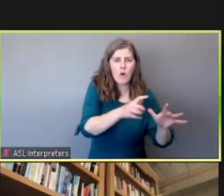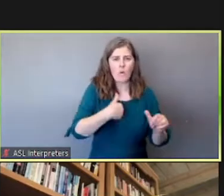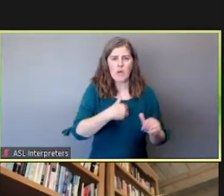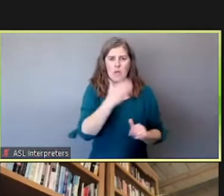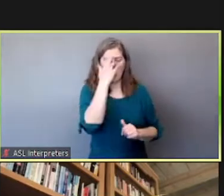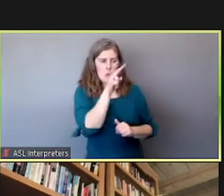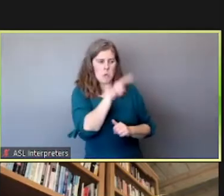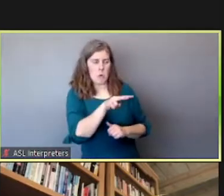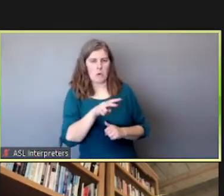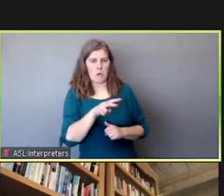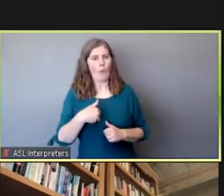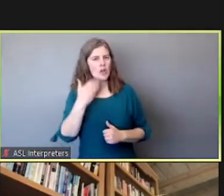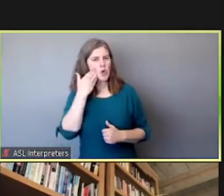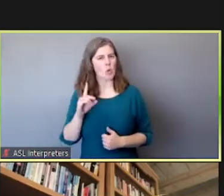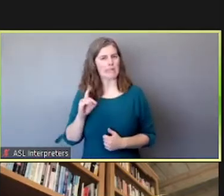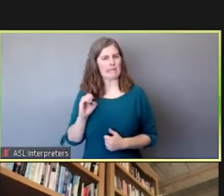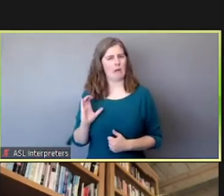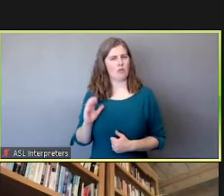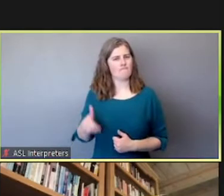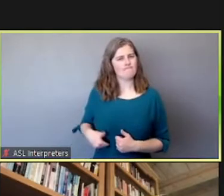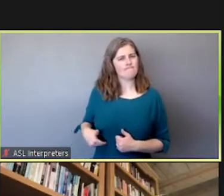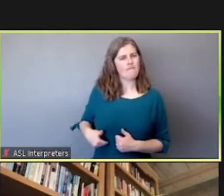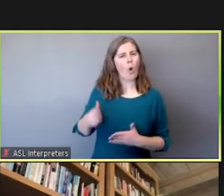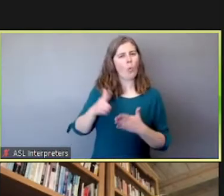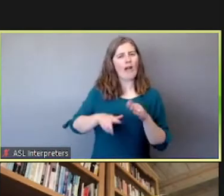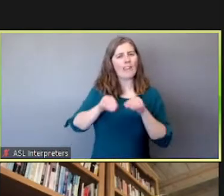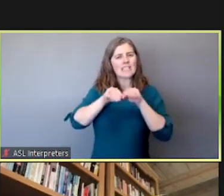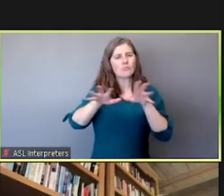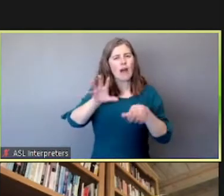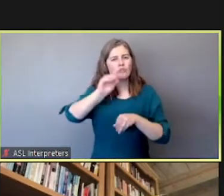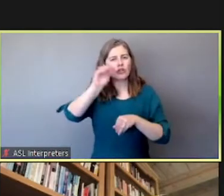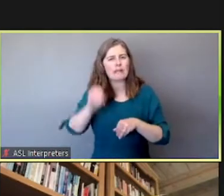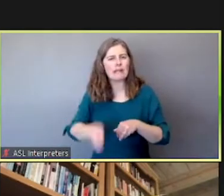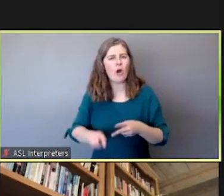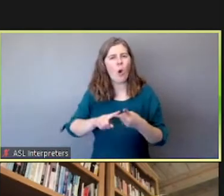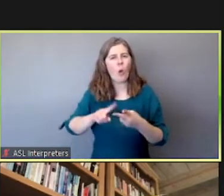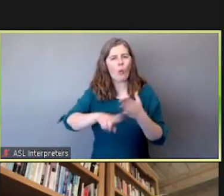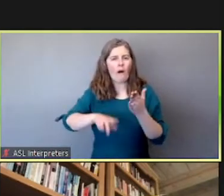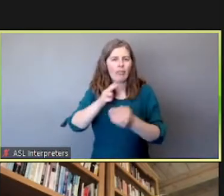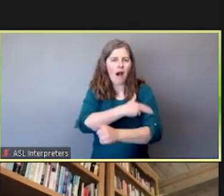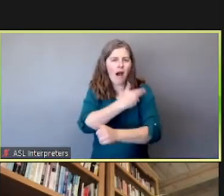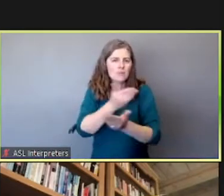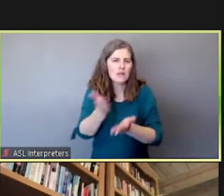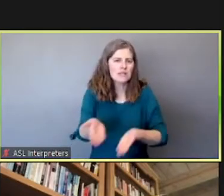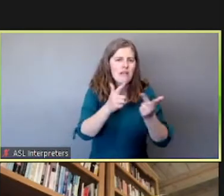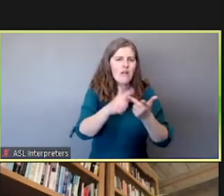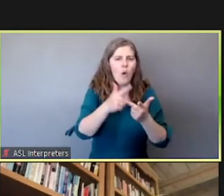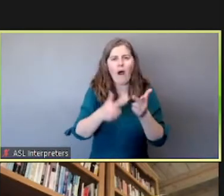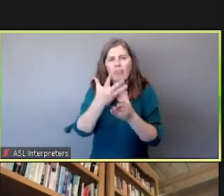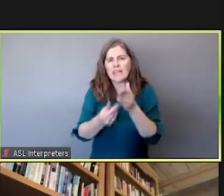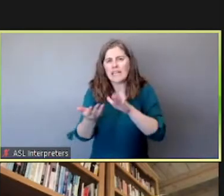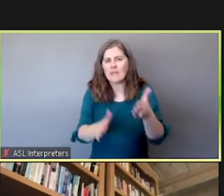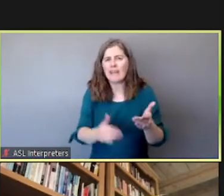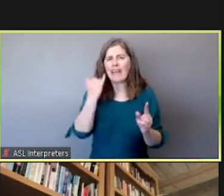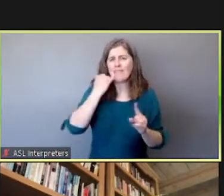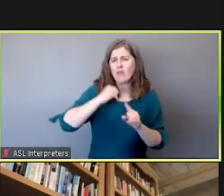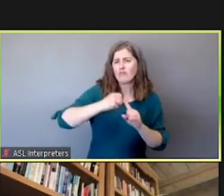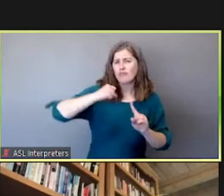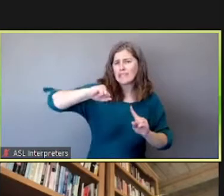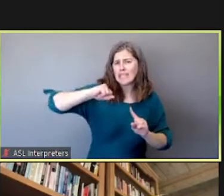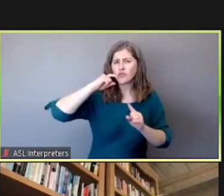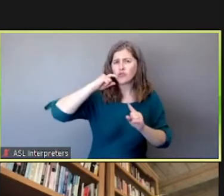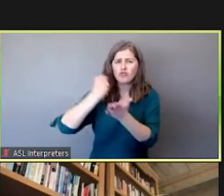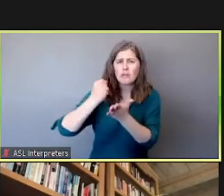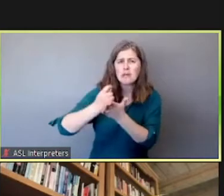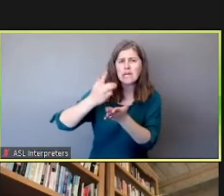in December what the spread rate was, what the hospitalization and death rate was, what resistance to treatment existed with